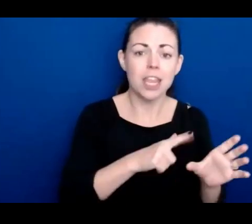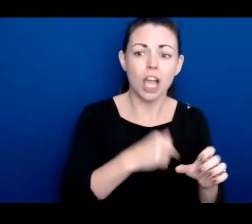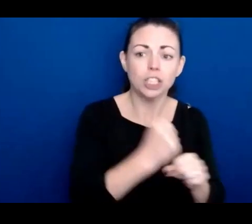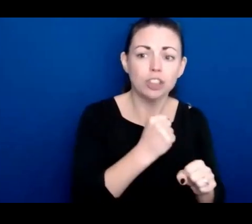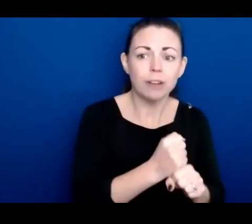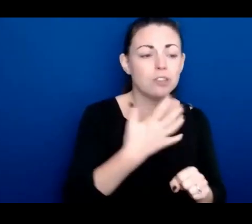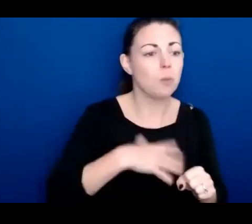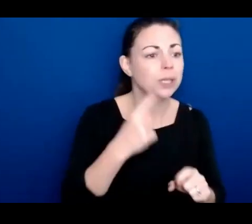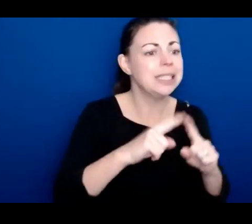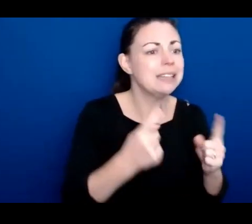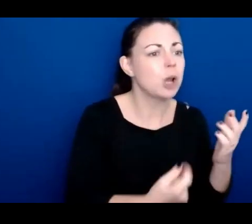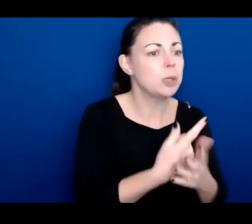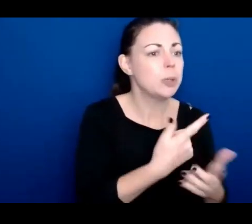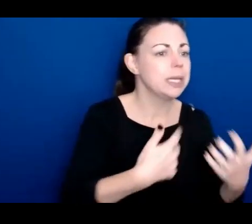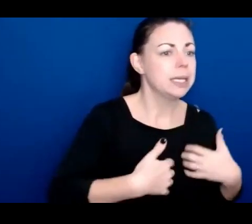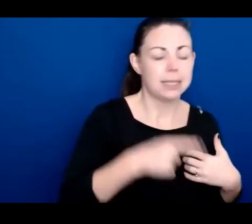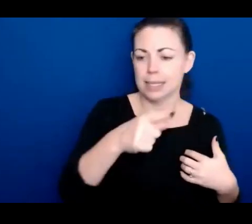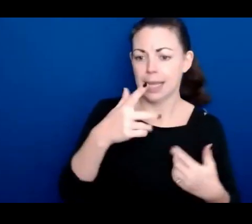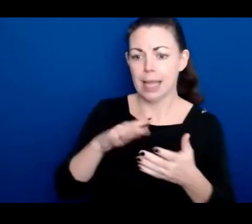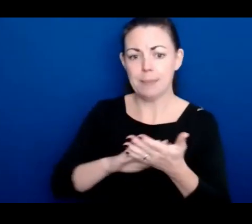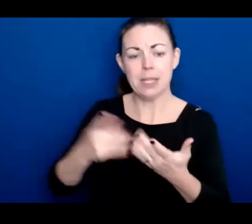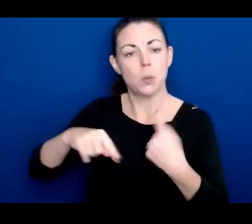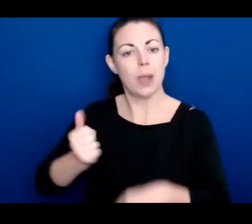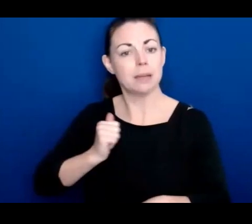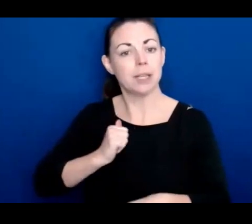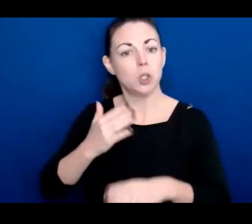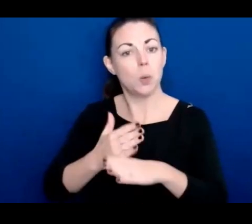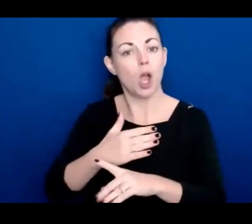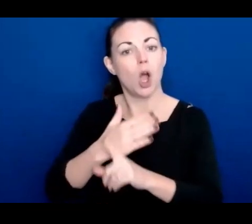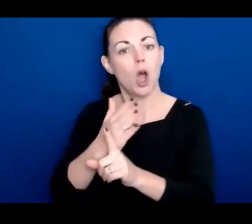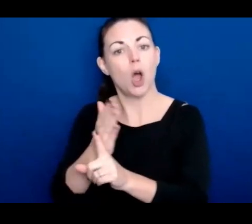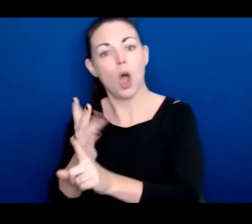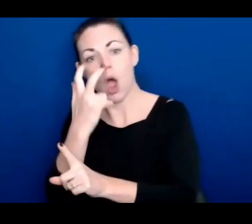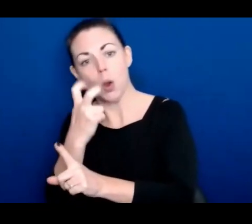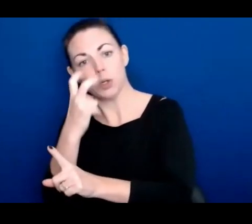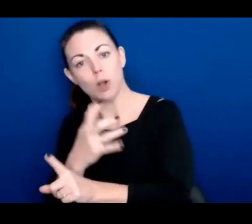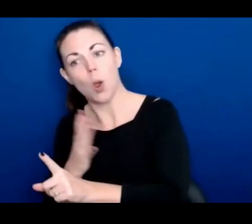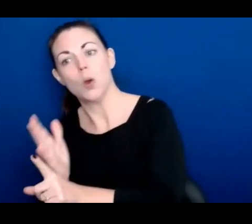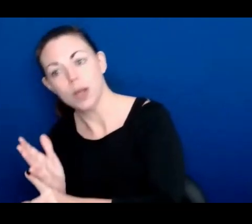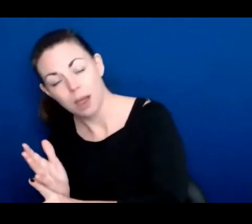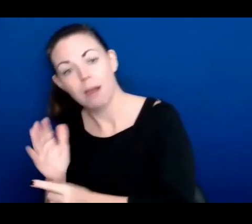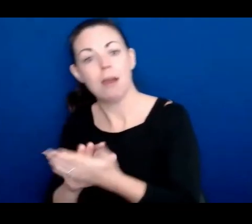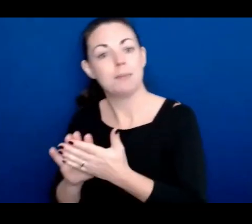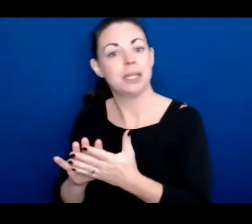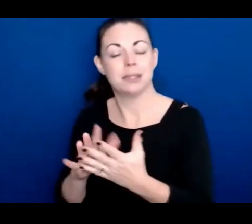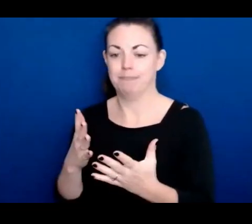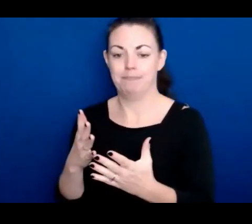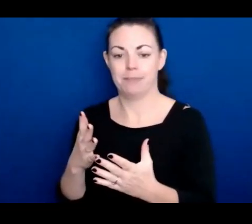different opportunities. So we're being asked to work later and later, and therefore we're getting older and we're acquiring more